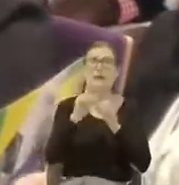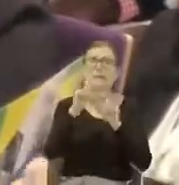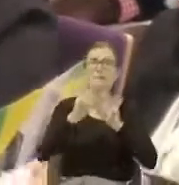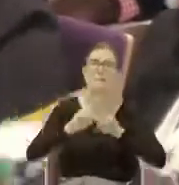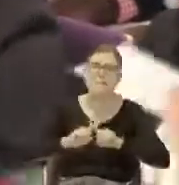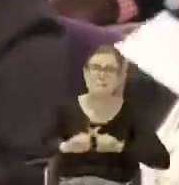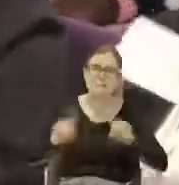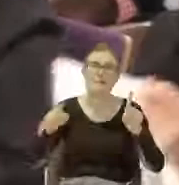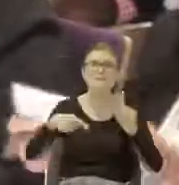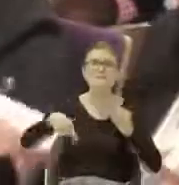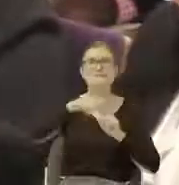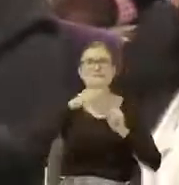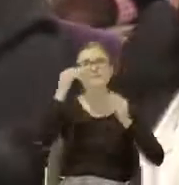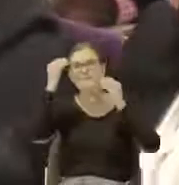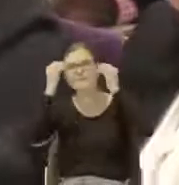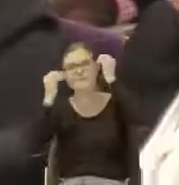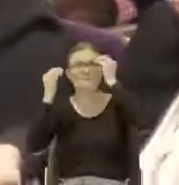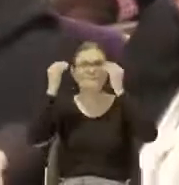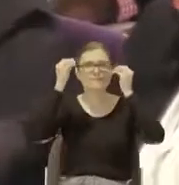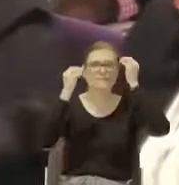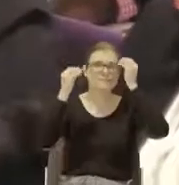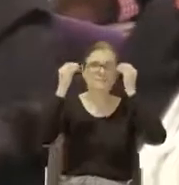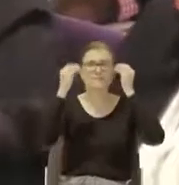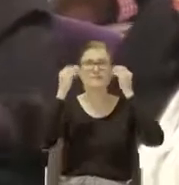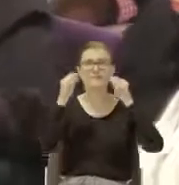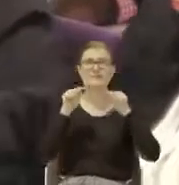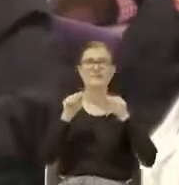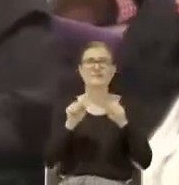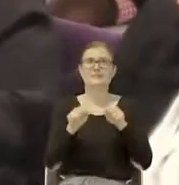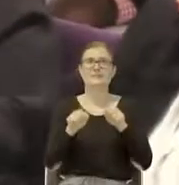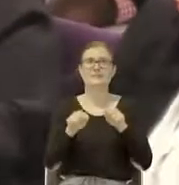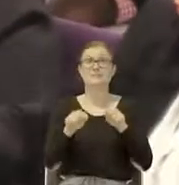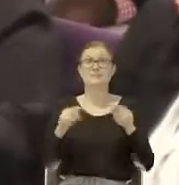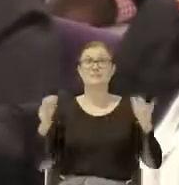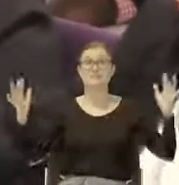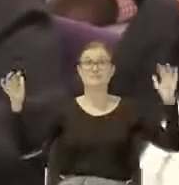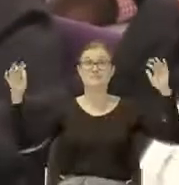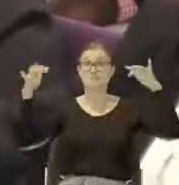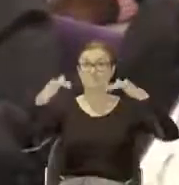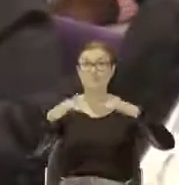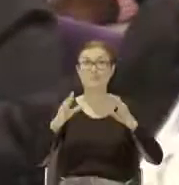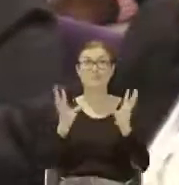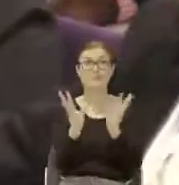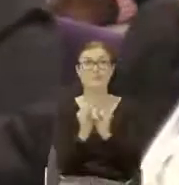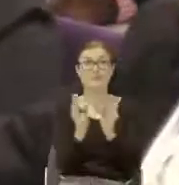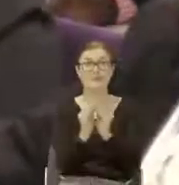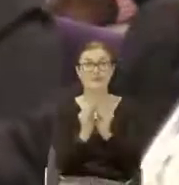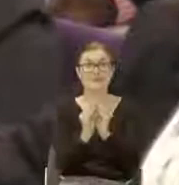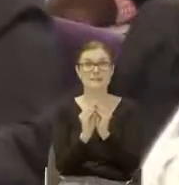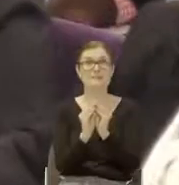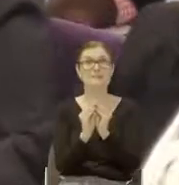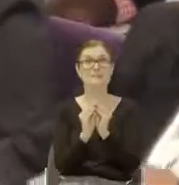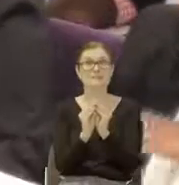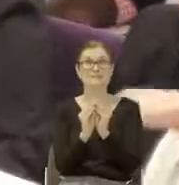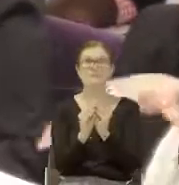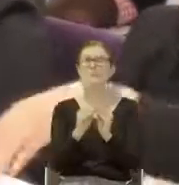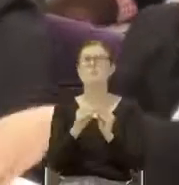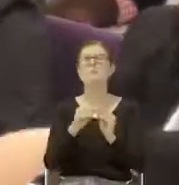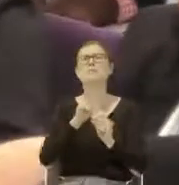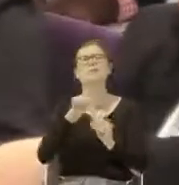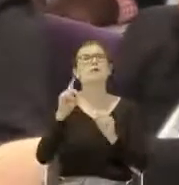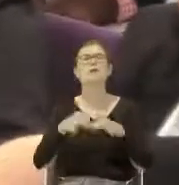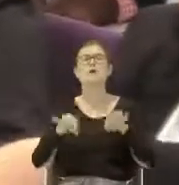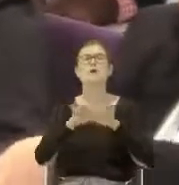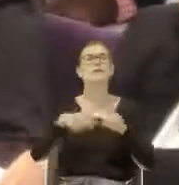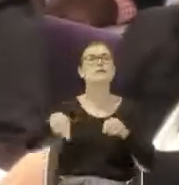sitting here, whatever decisions that we will be taking, we will be elevating them